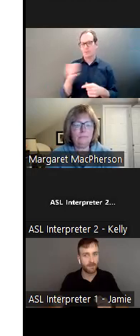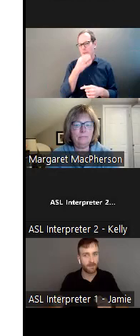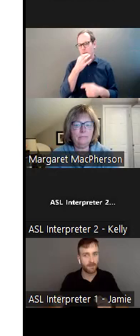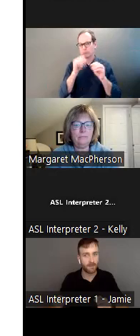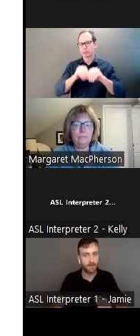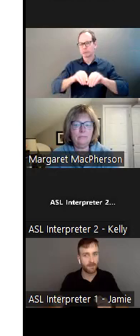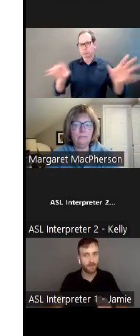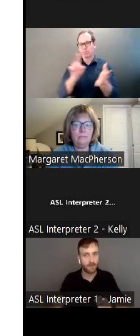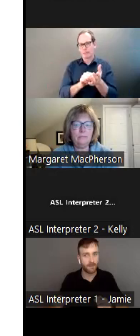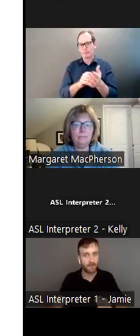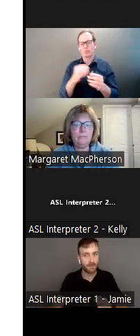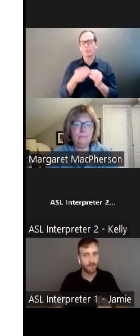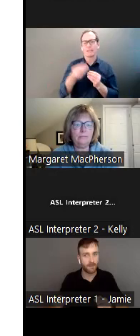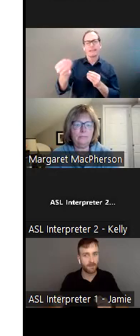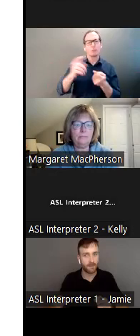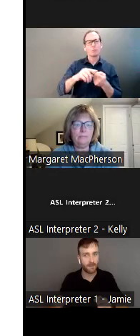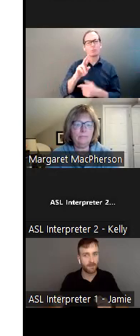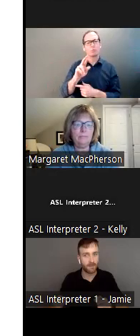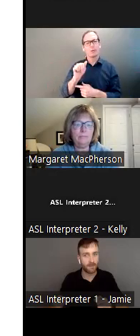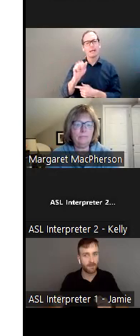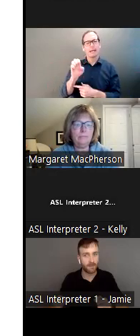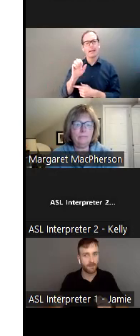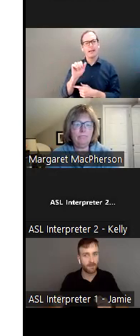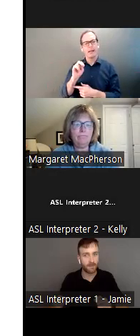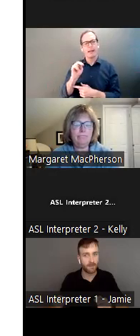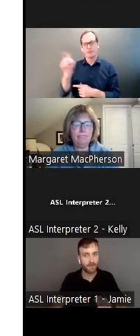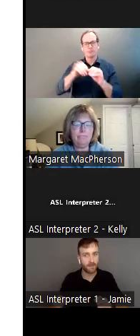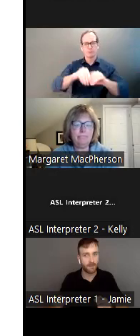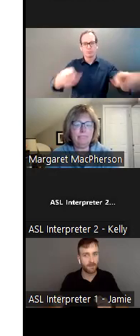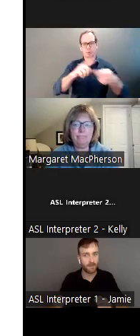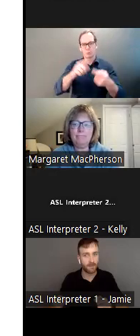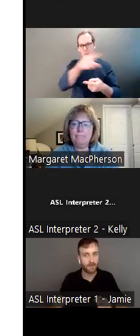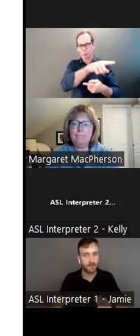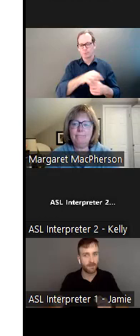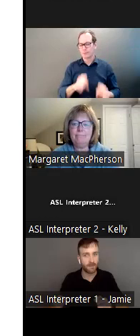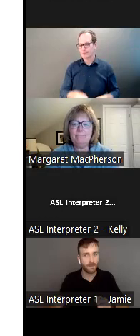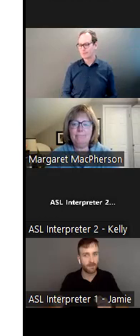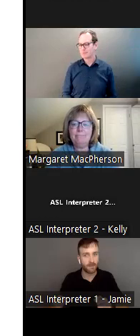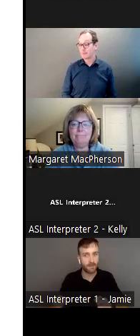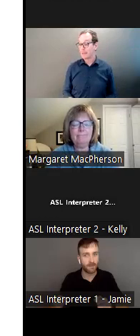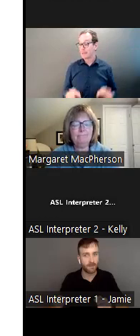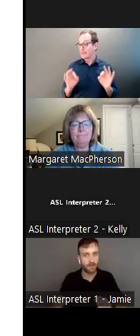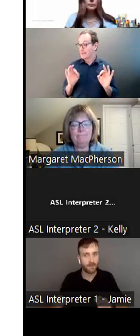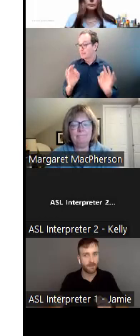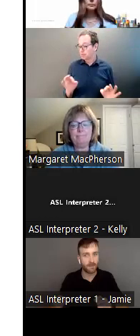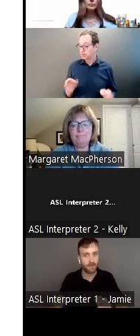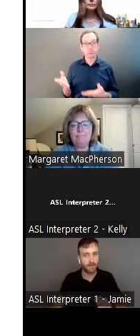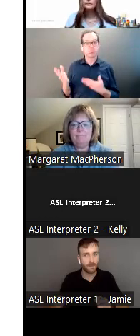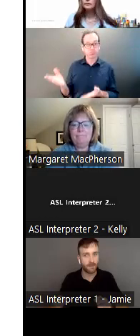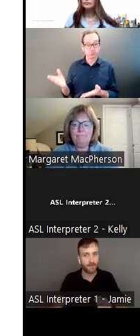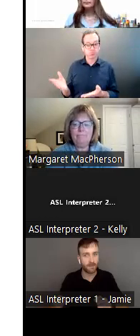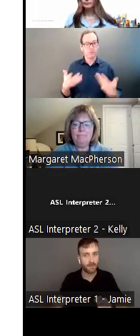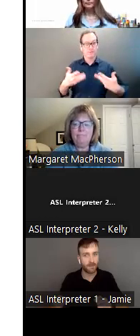Rayanne, who can hopefully share that with folks. So that is what we had today. We've got about 10 minutes for questions. That's